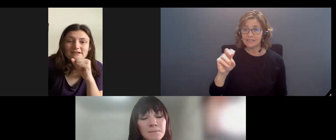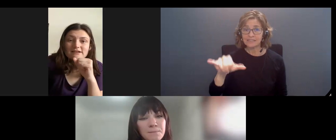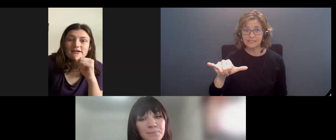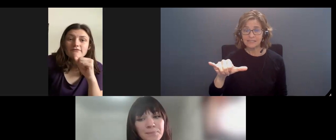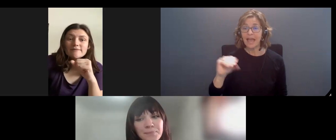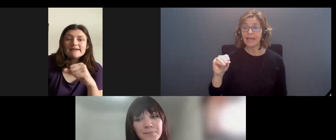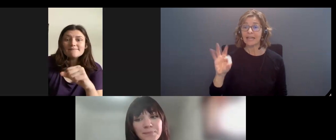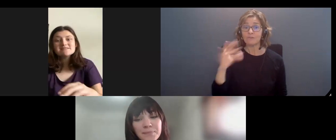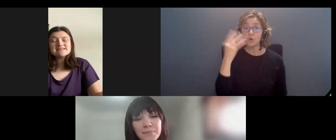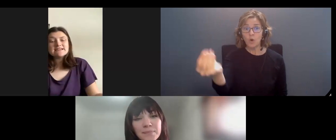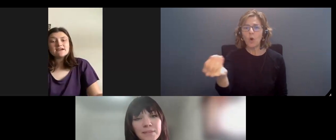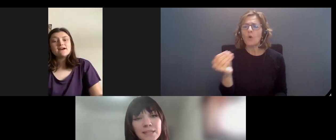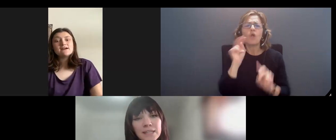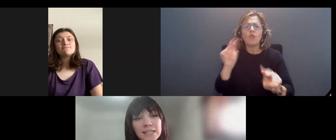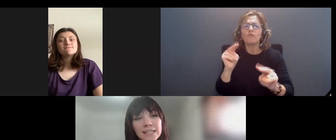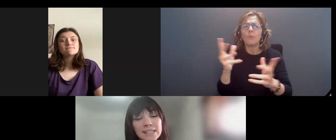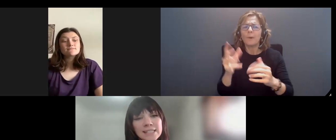experience? For me, mostly